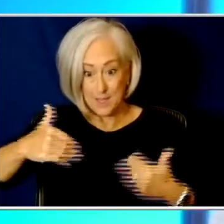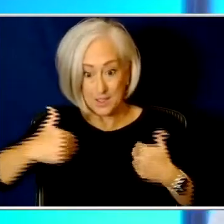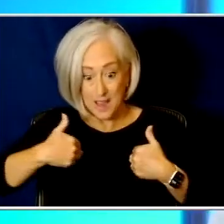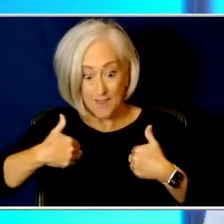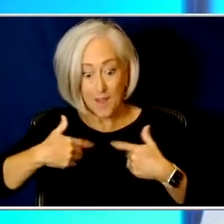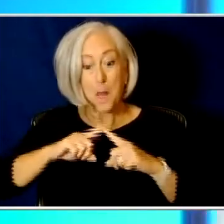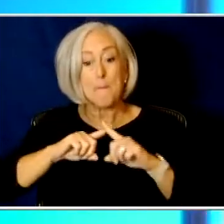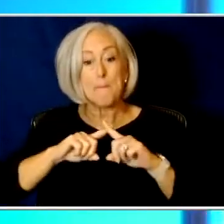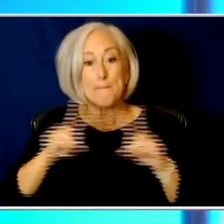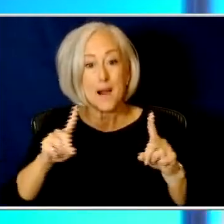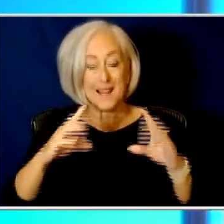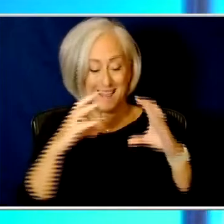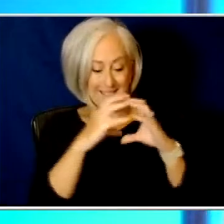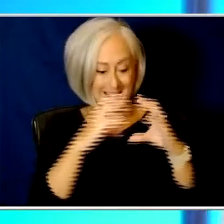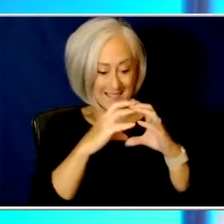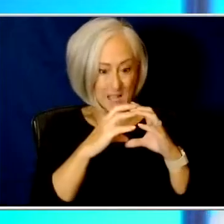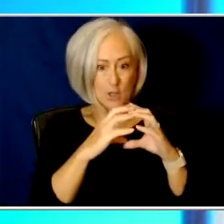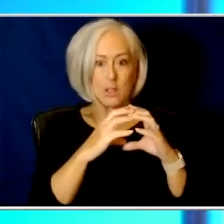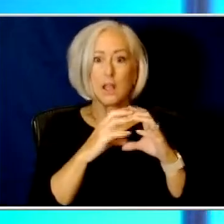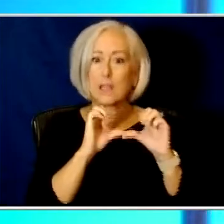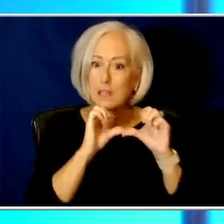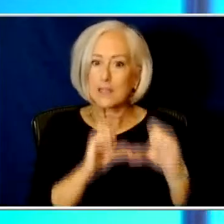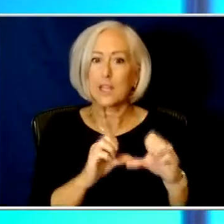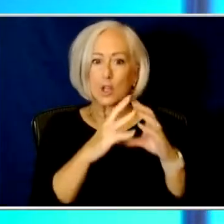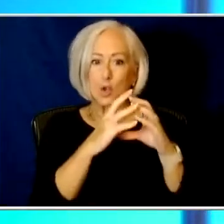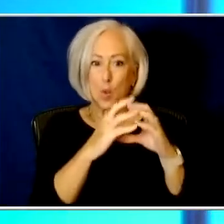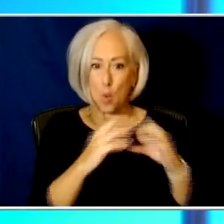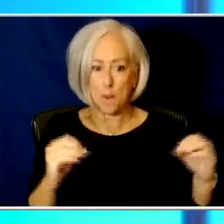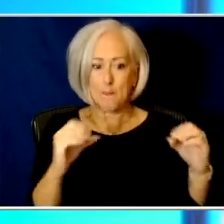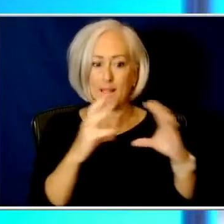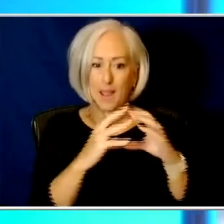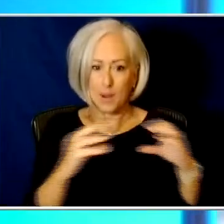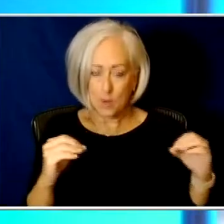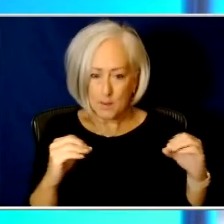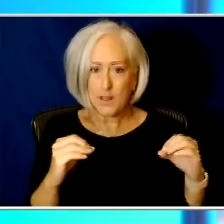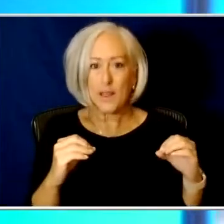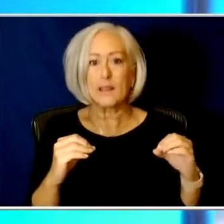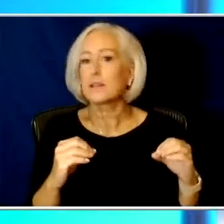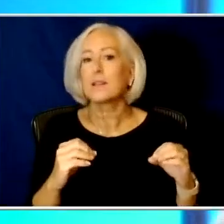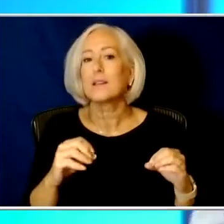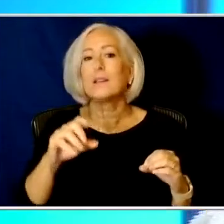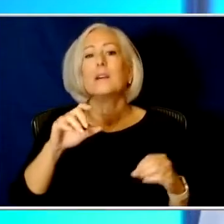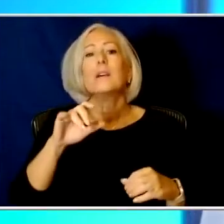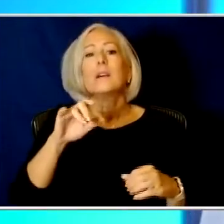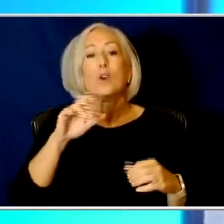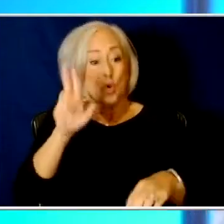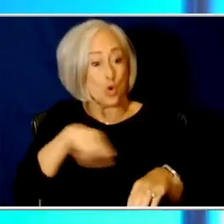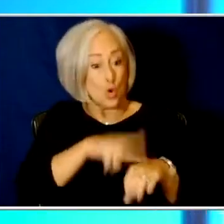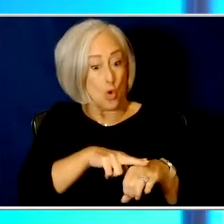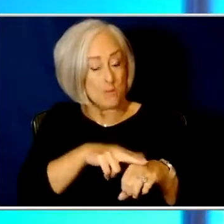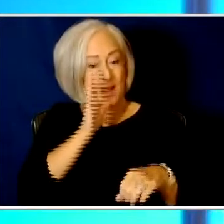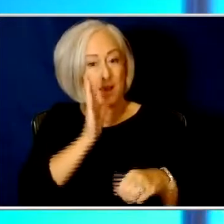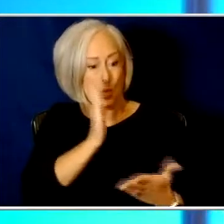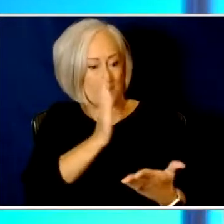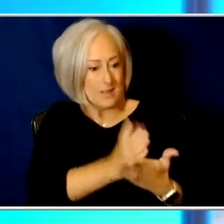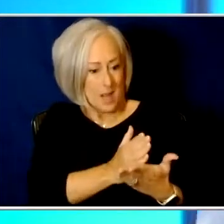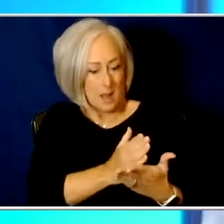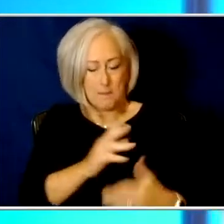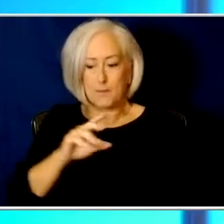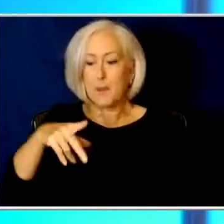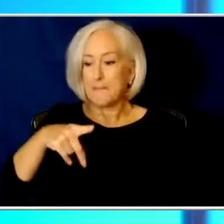normally what happens. If DNA is damaged, usually the cells will stop, and that's where P53 comes in. It tells the cells, stop.